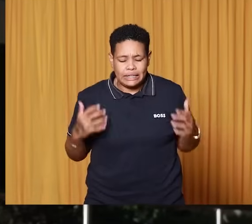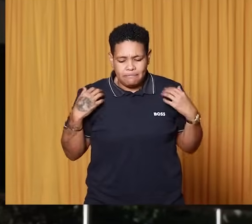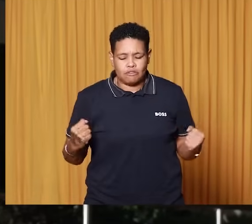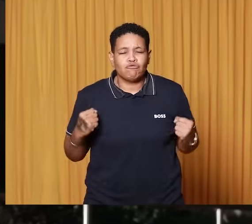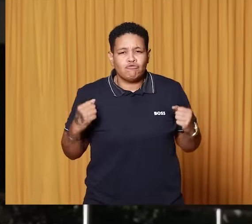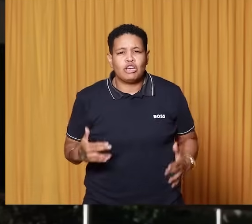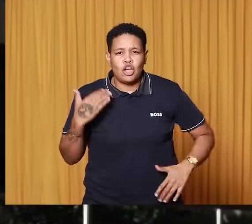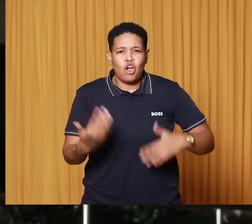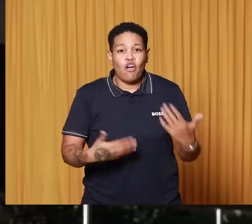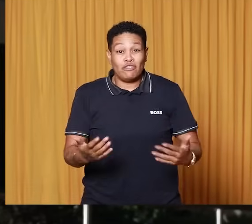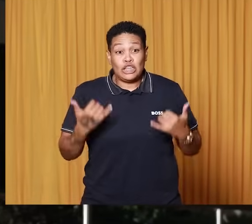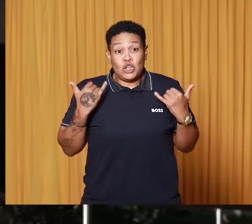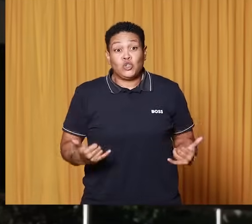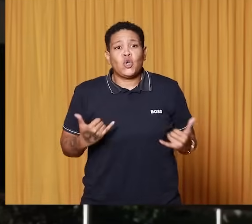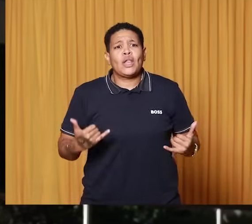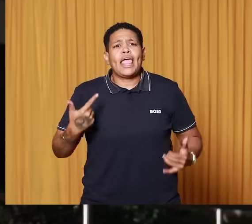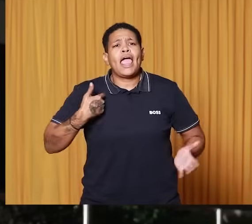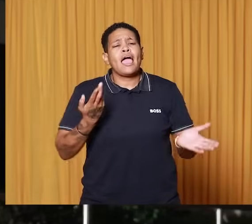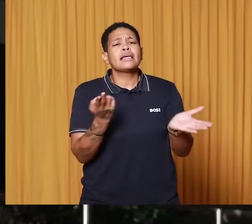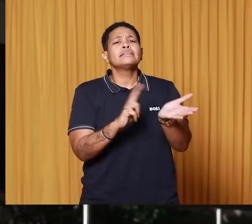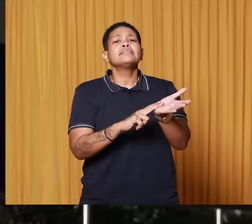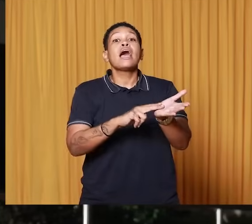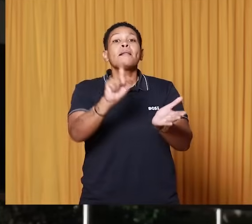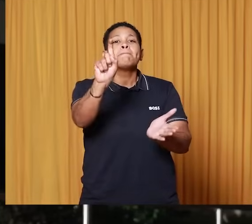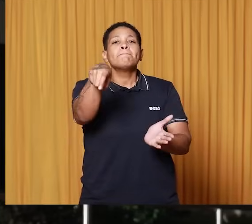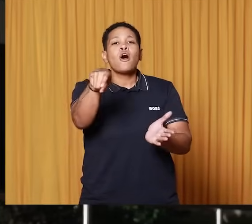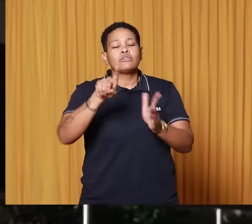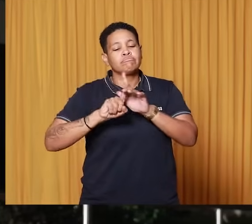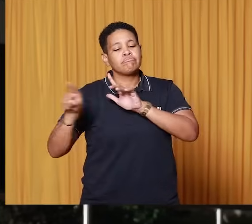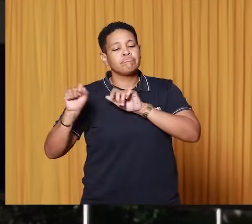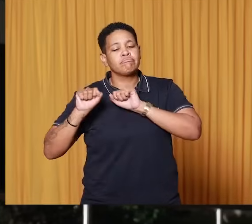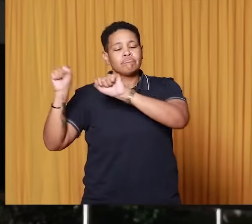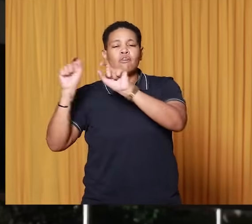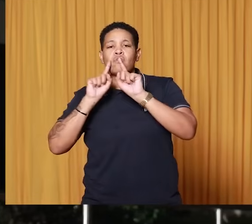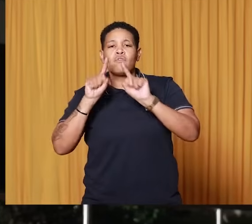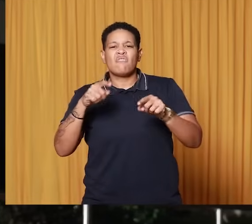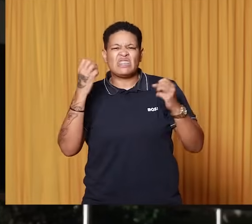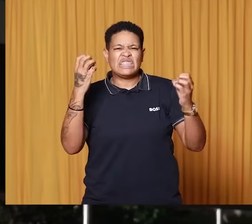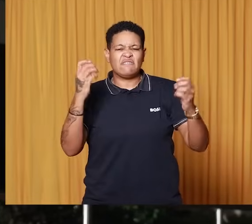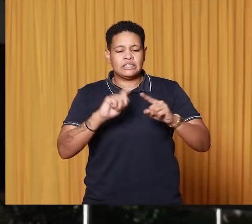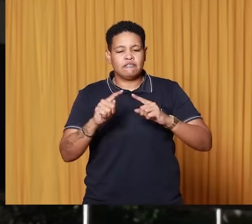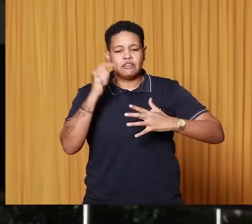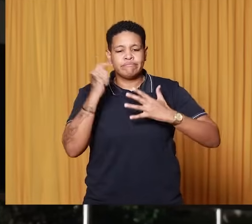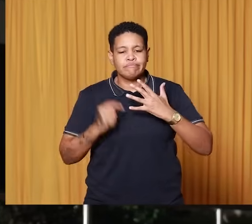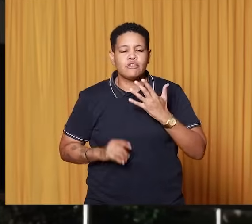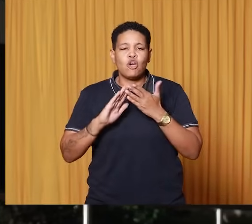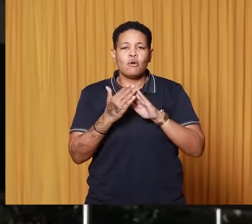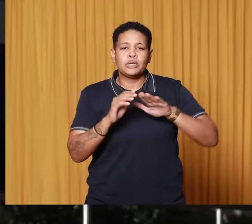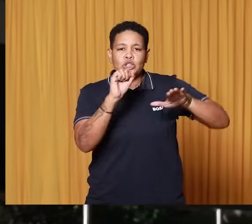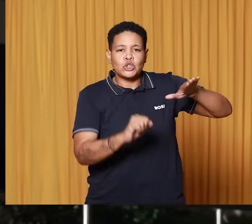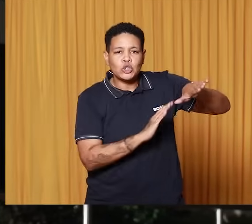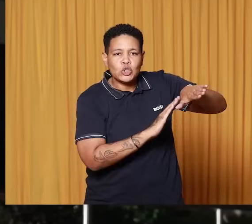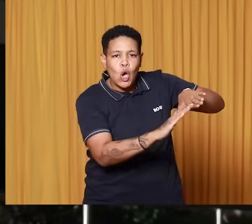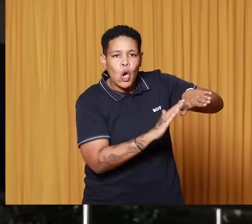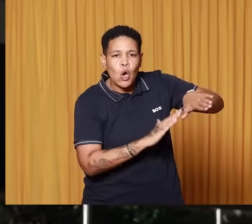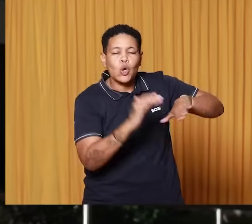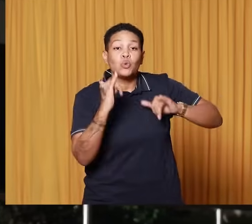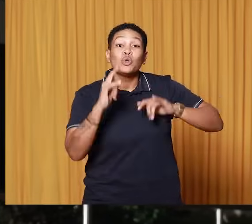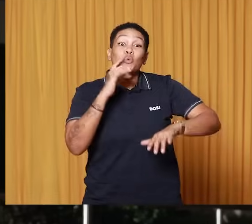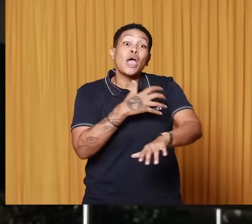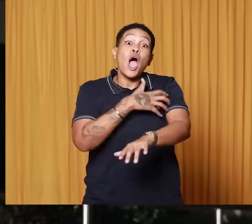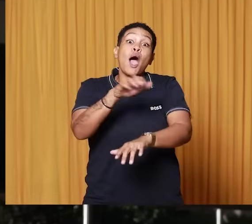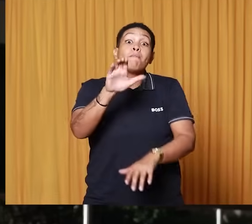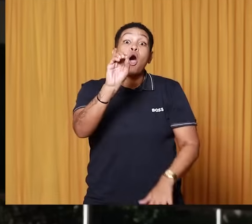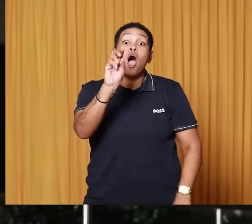recovery. Today, I signed a compulsory evacuation order for several communities along the South Coast, which will